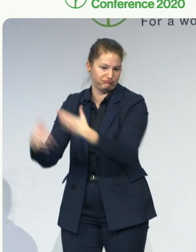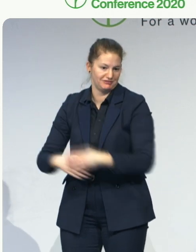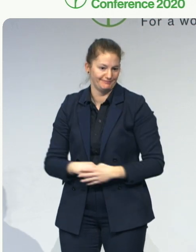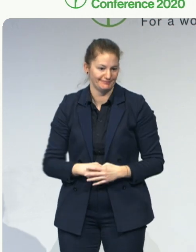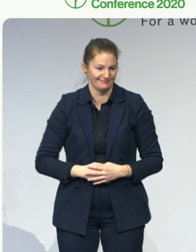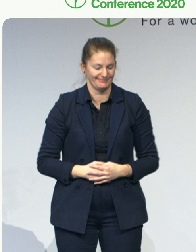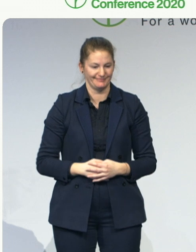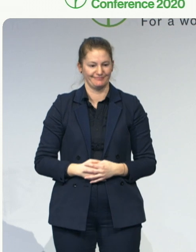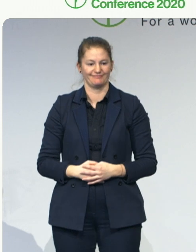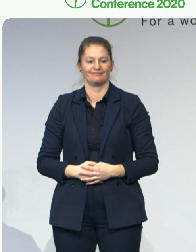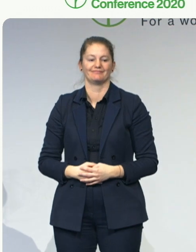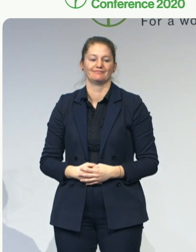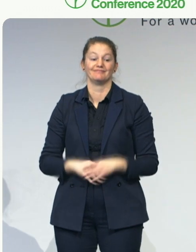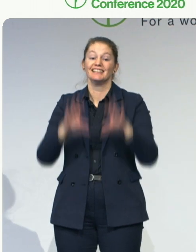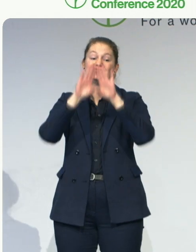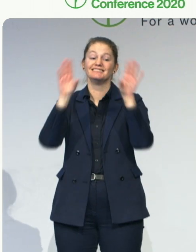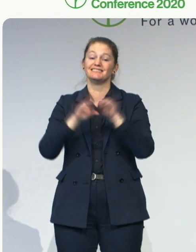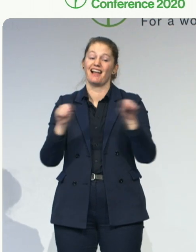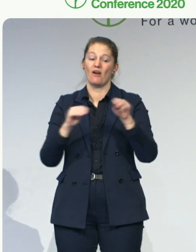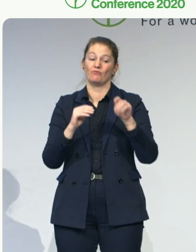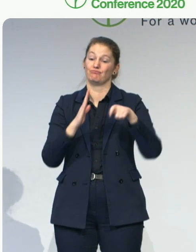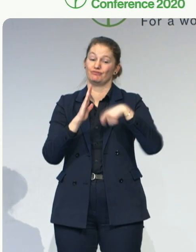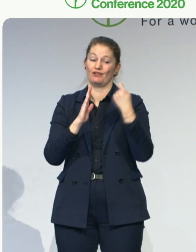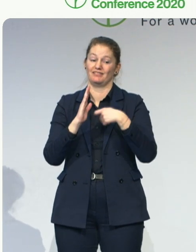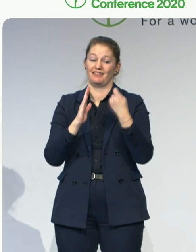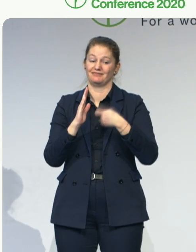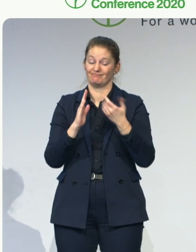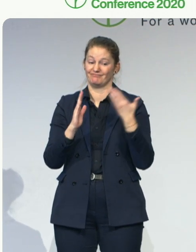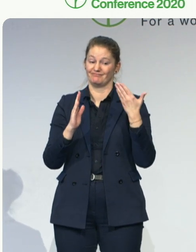The Zero project would still not be possible